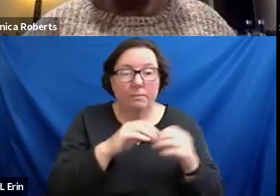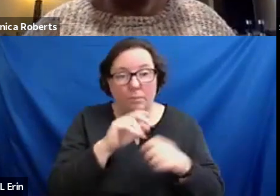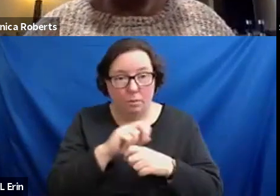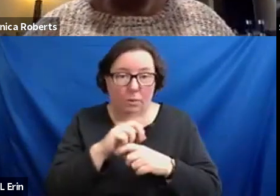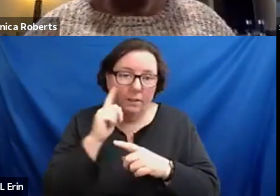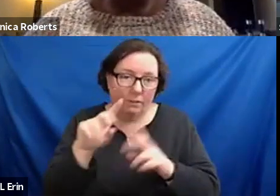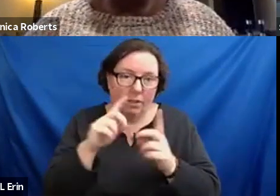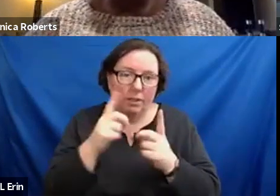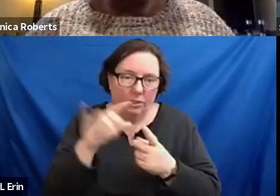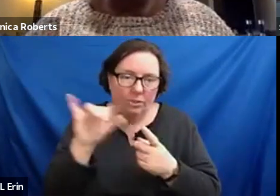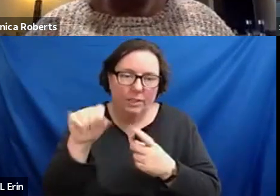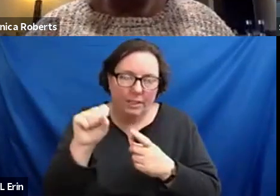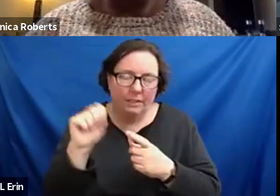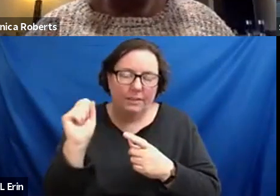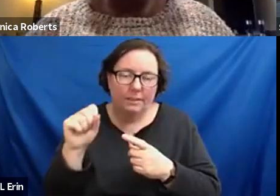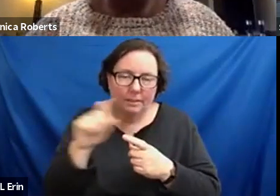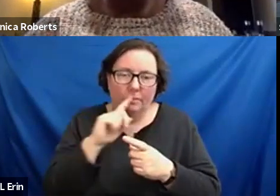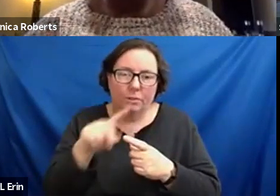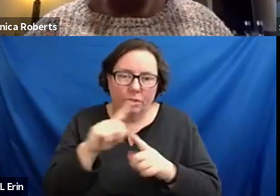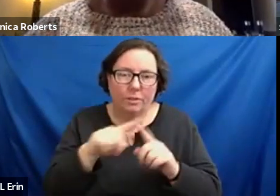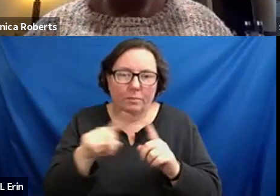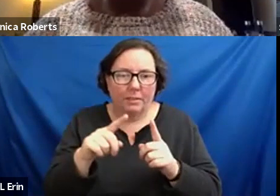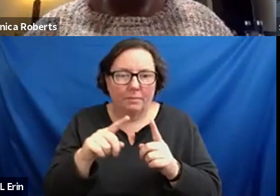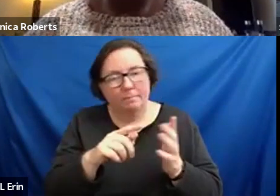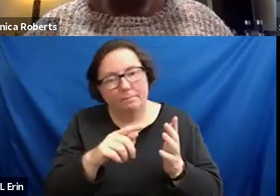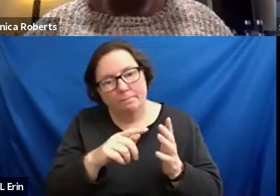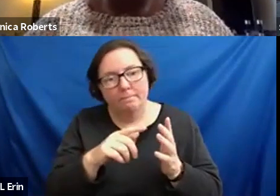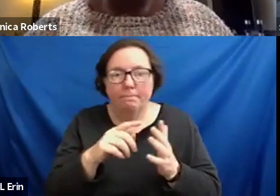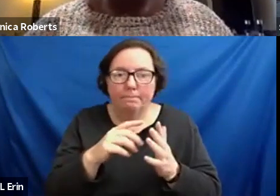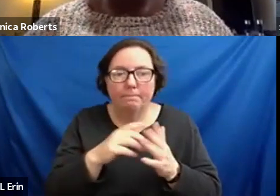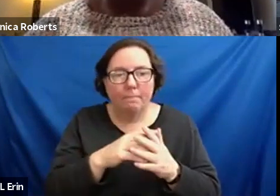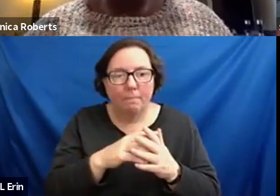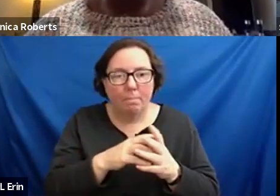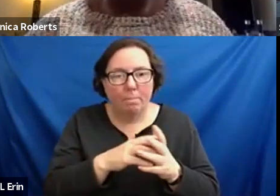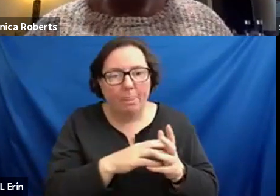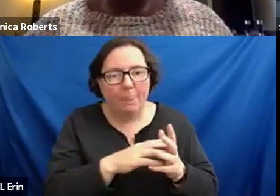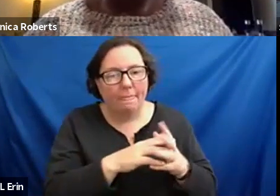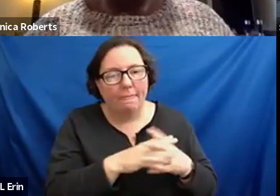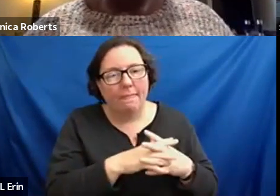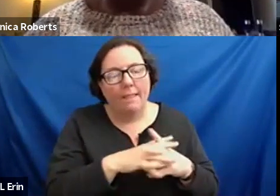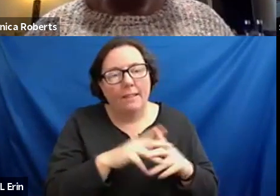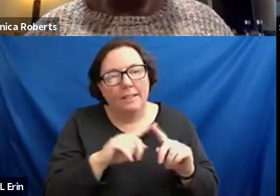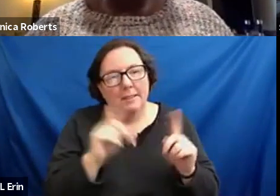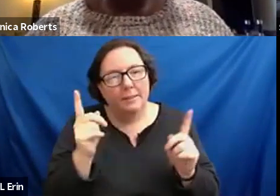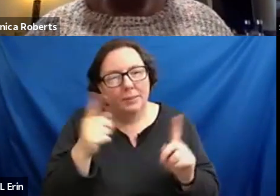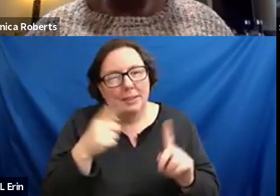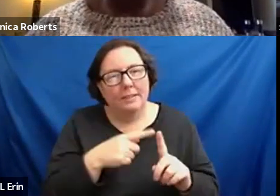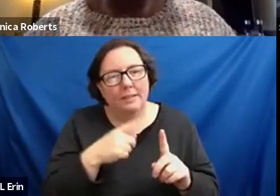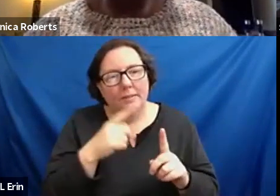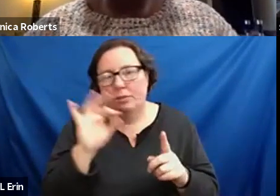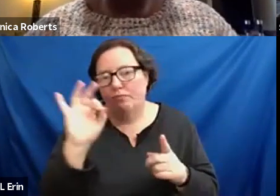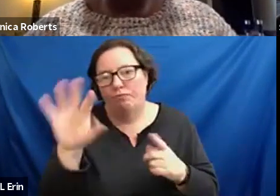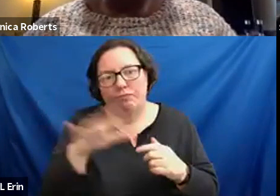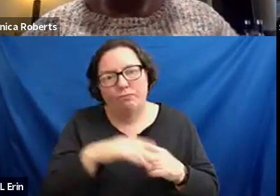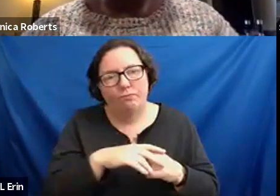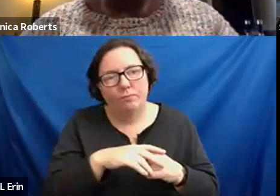of the district, I'm sure, in terms of mapping that out in implementation. But I'm just throwing it out